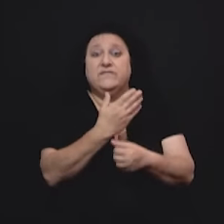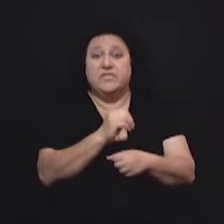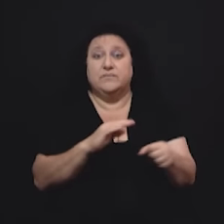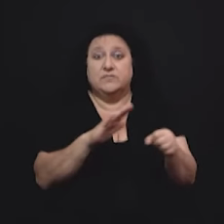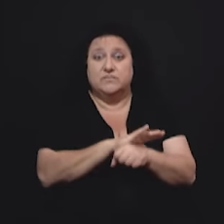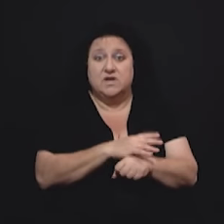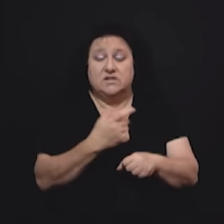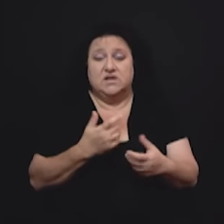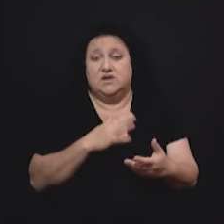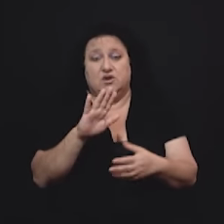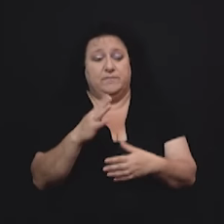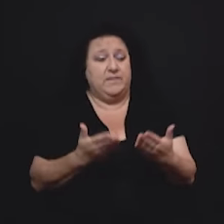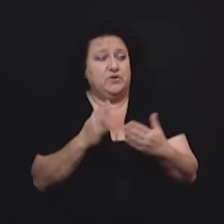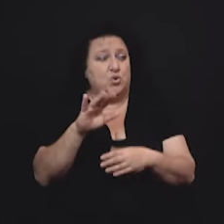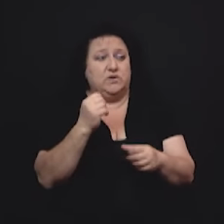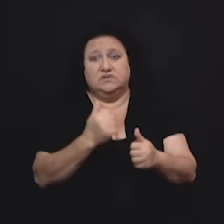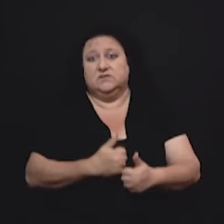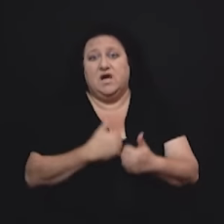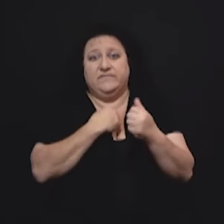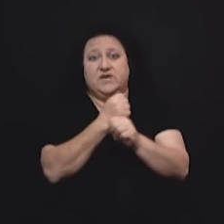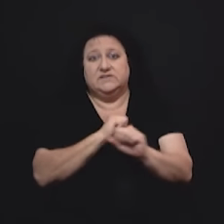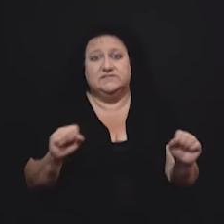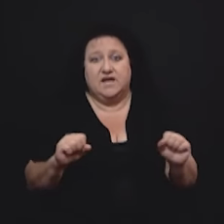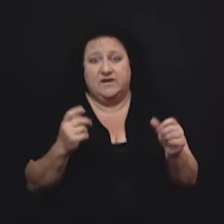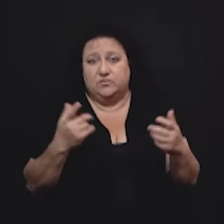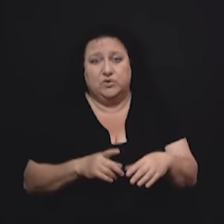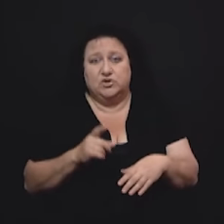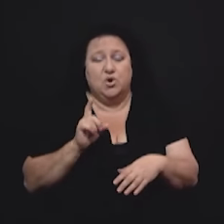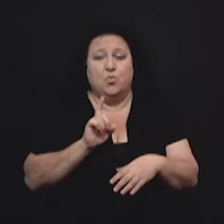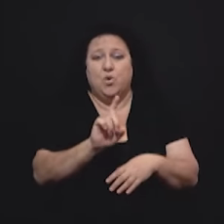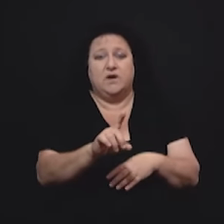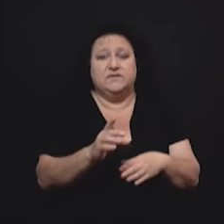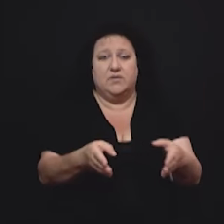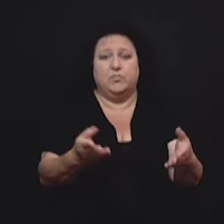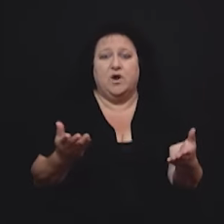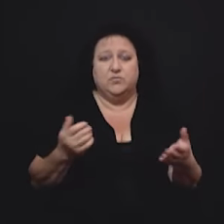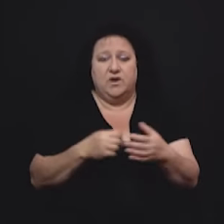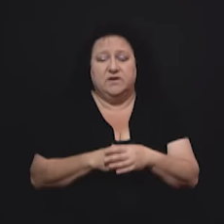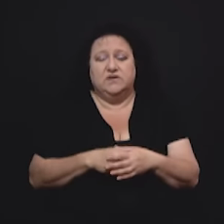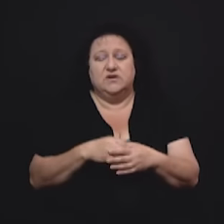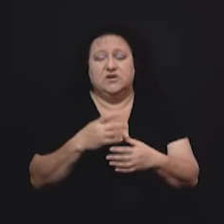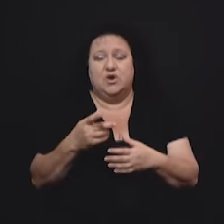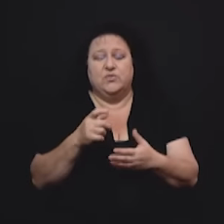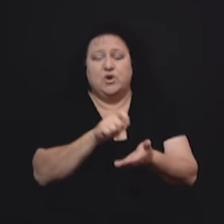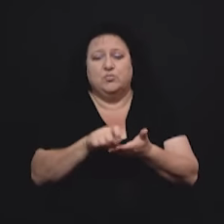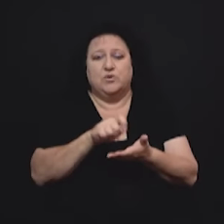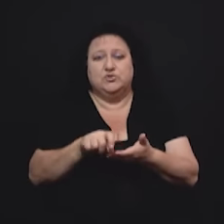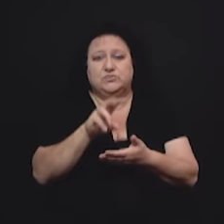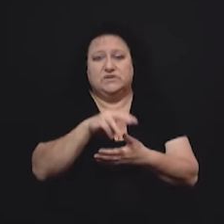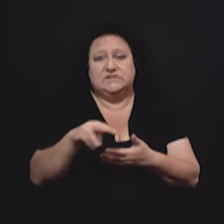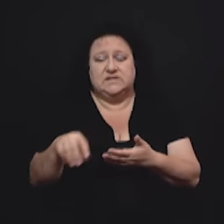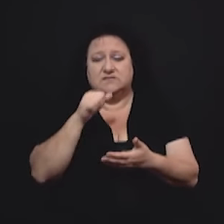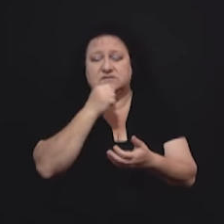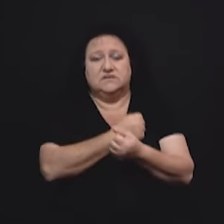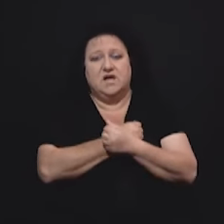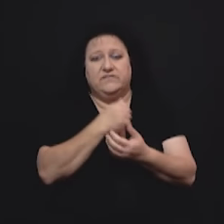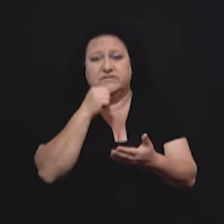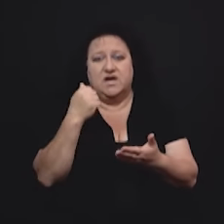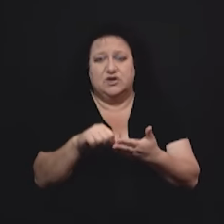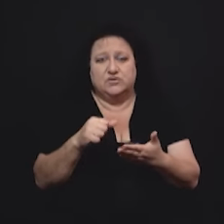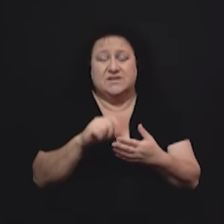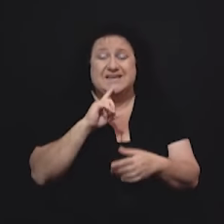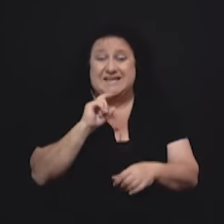Broadway, right? So they saved your life. They wrote you 66 love letters. Is it really